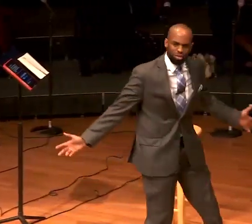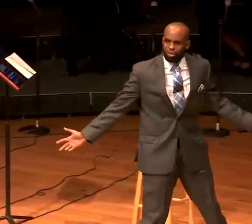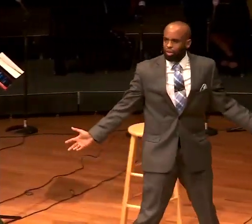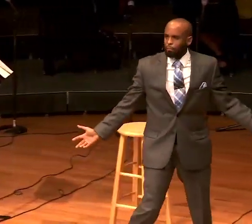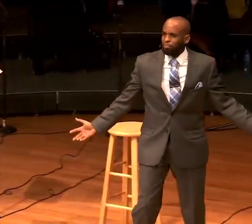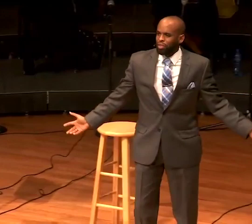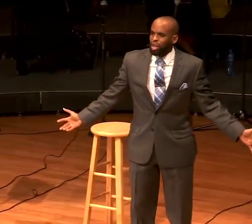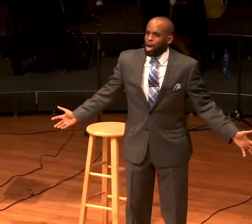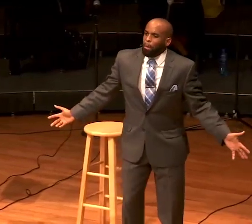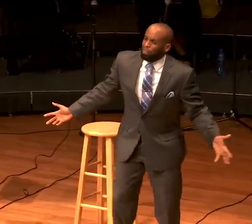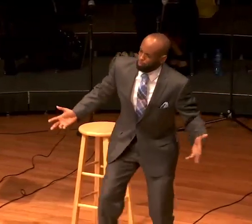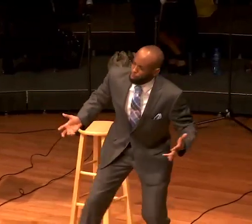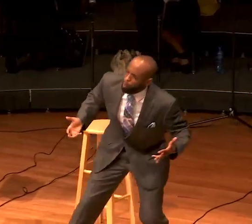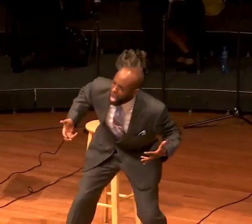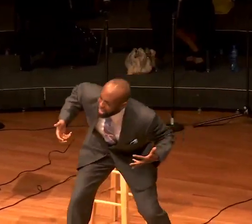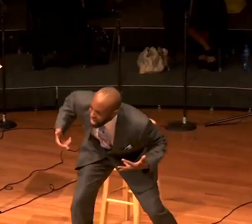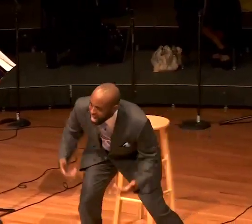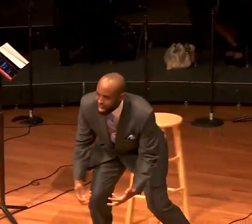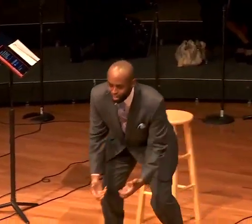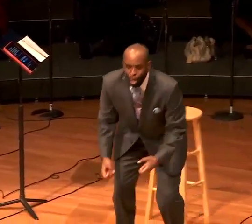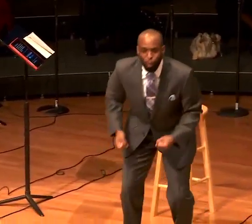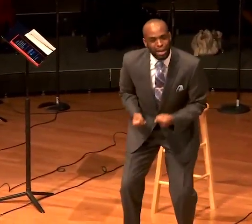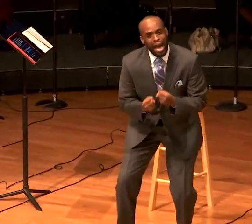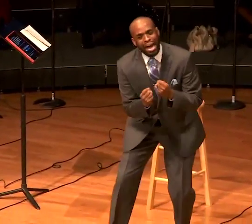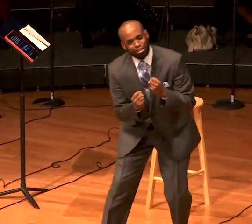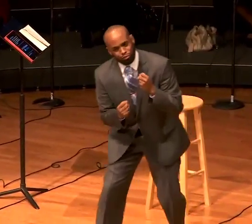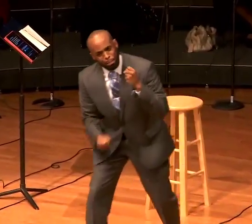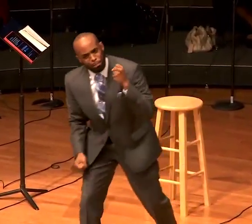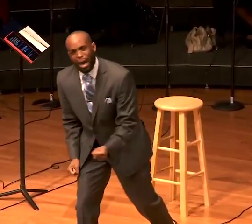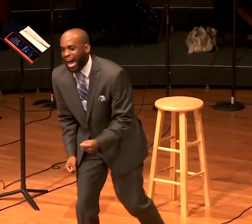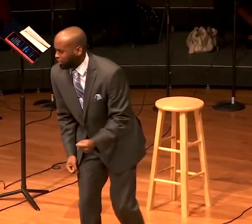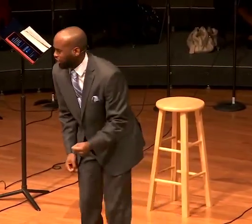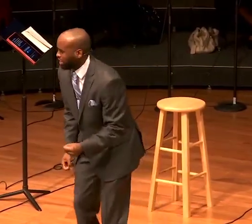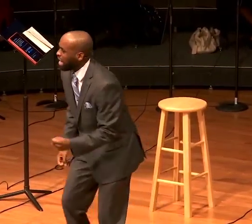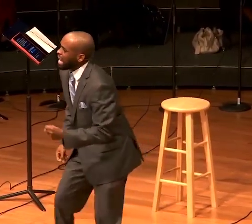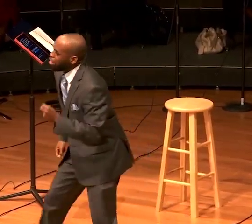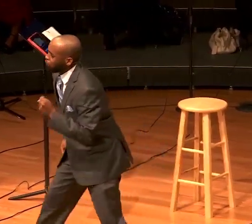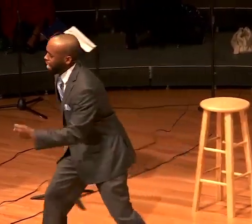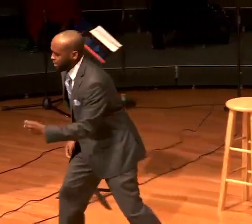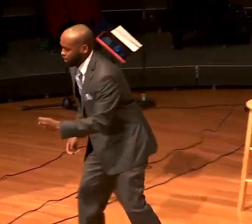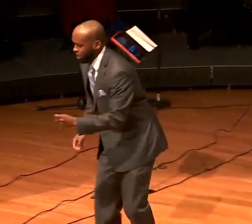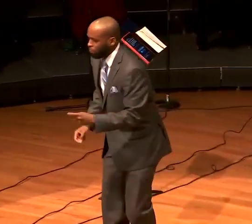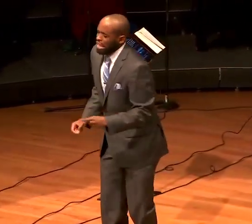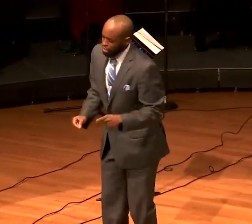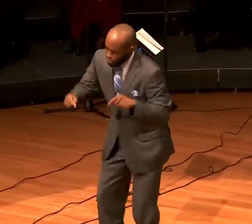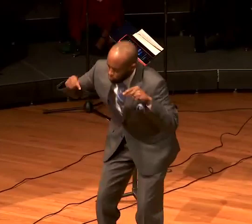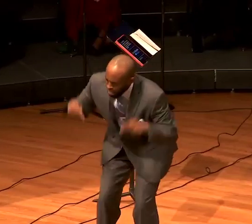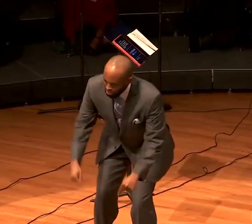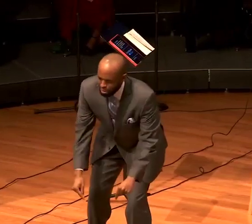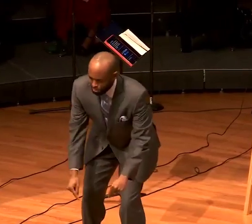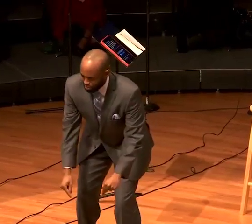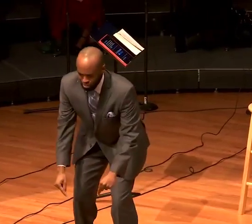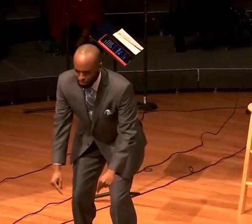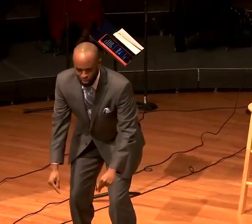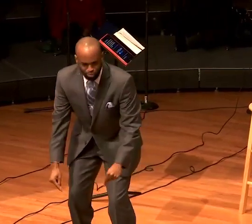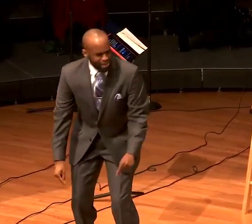impossible. But through one hug, one act of compassion and affection, there was one member in the building